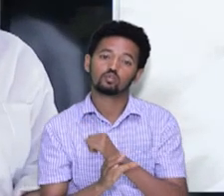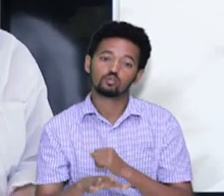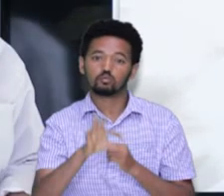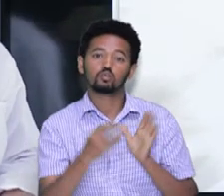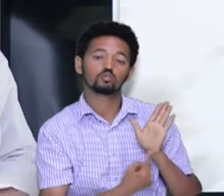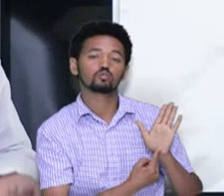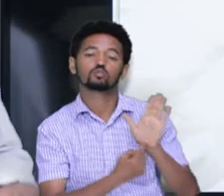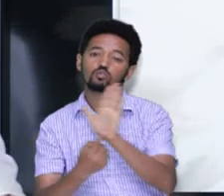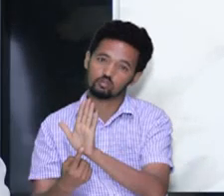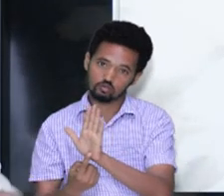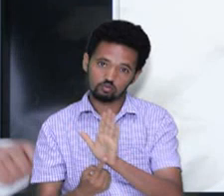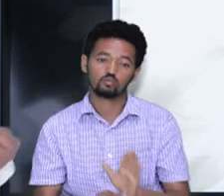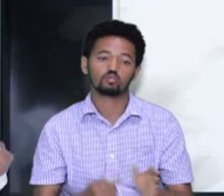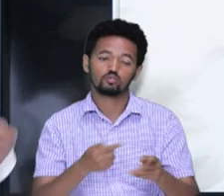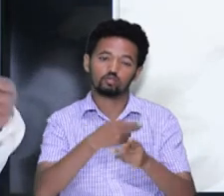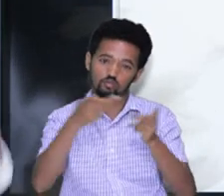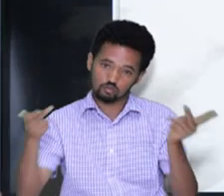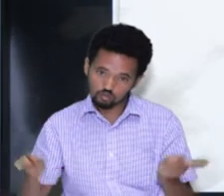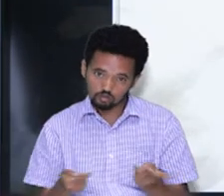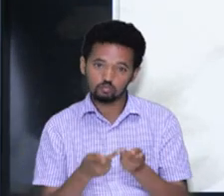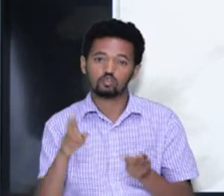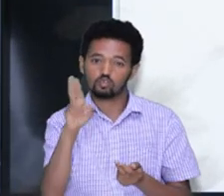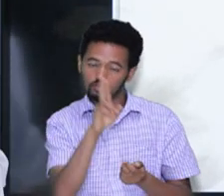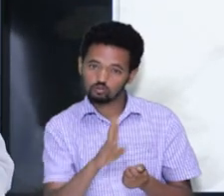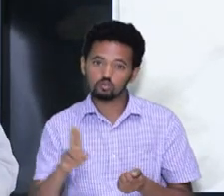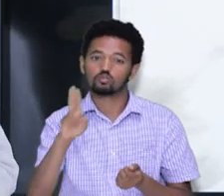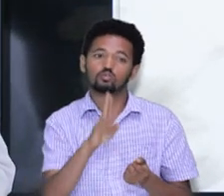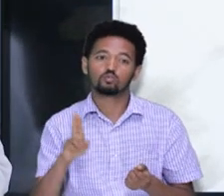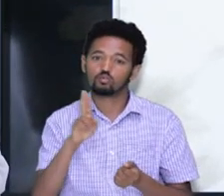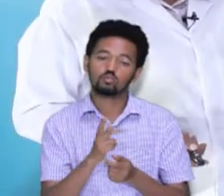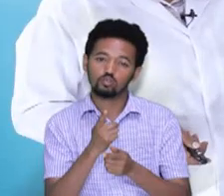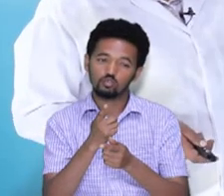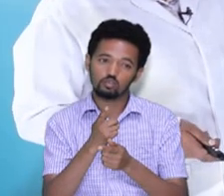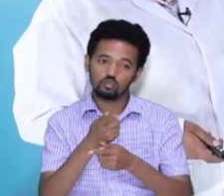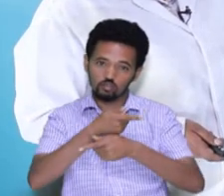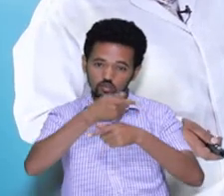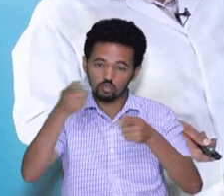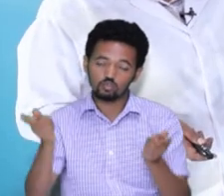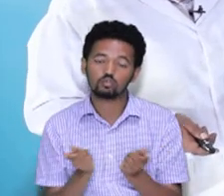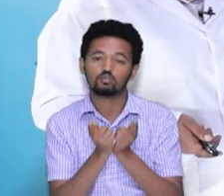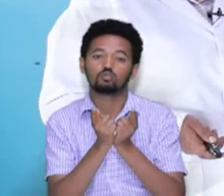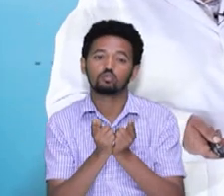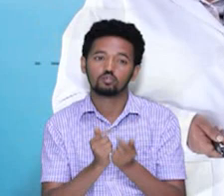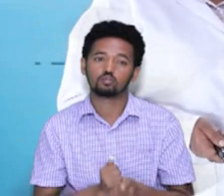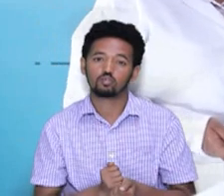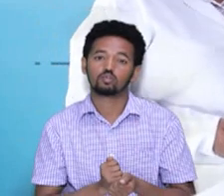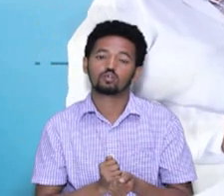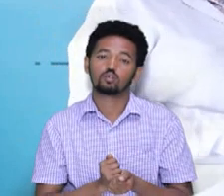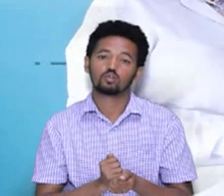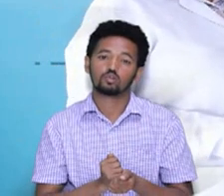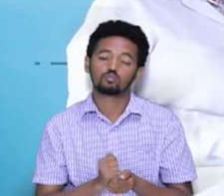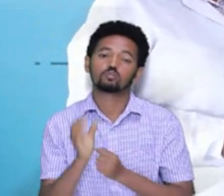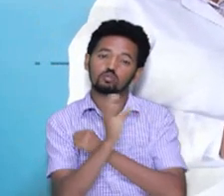shows the location of an area by using astronomical grid reference. When we see the absolute location of